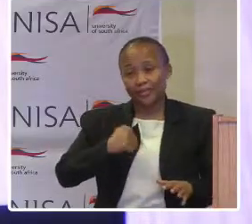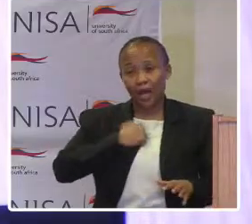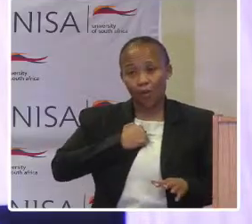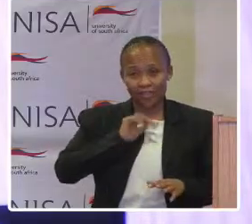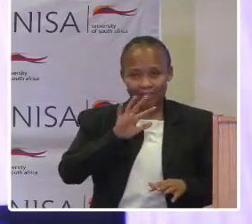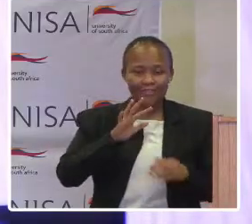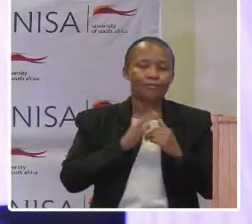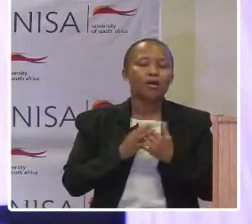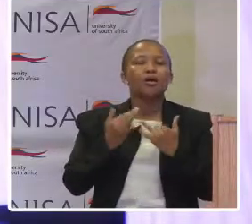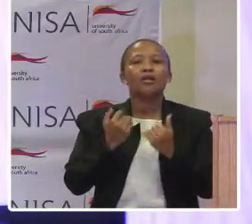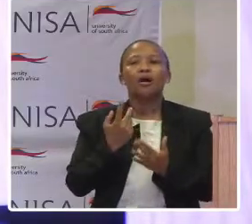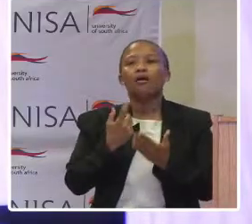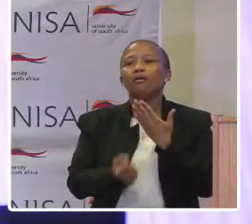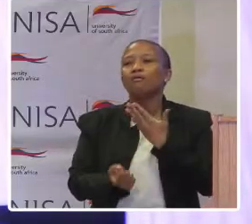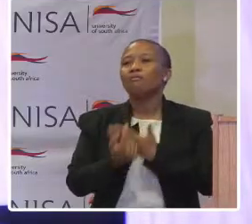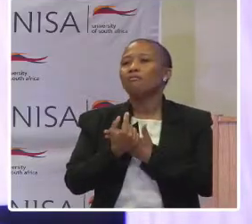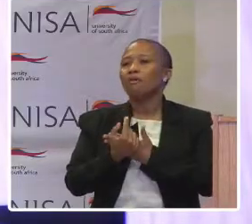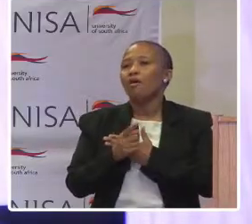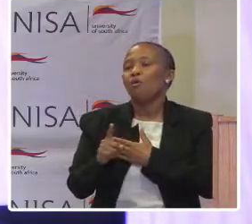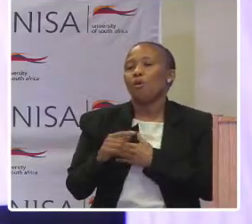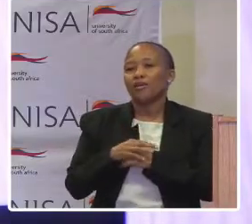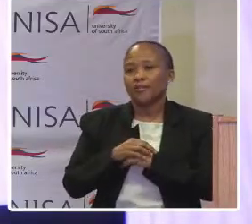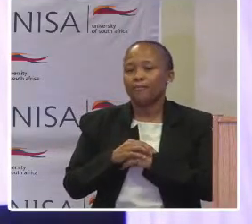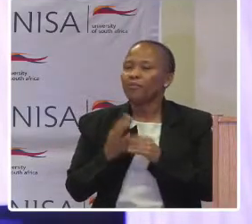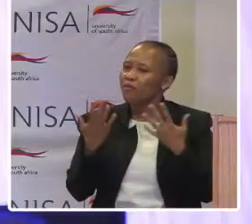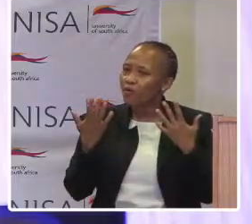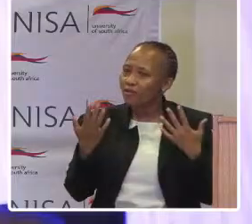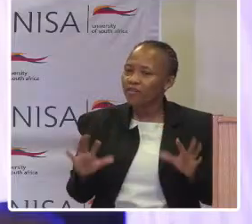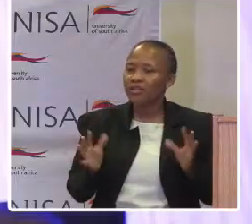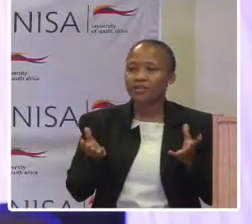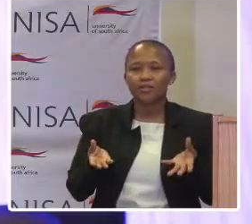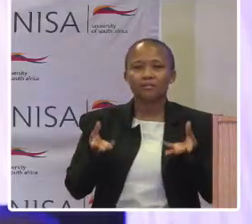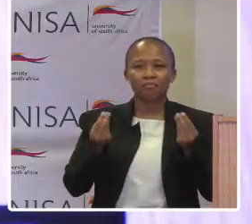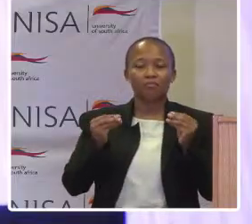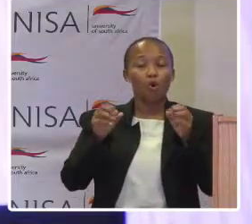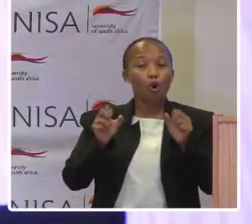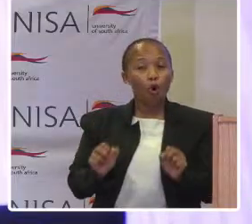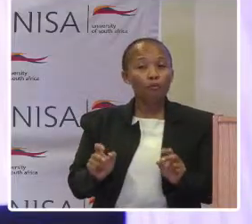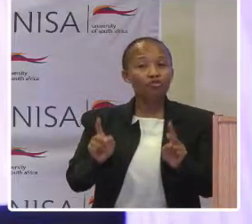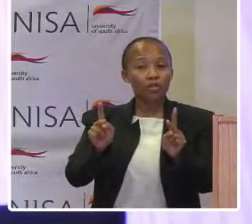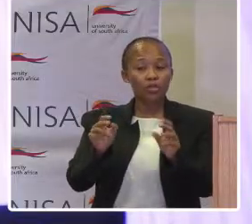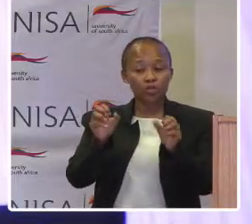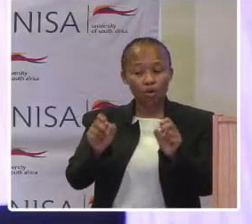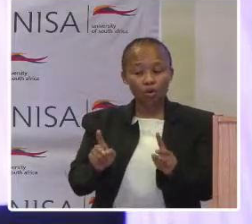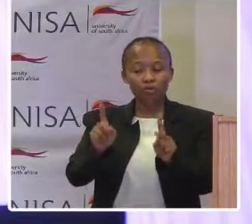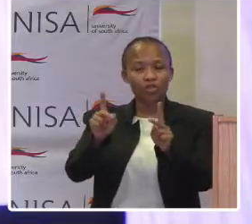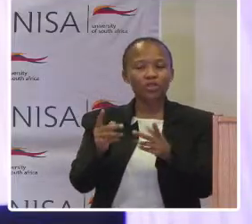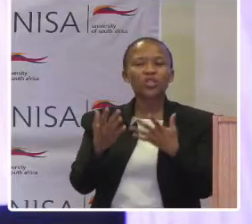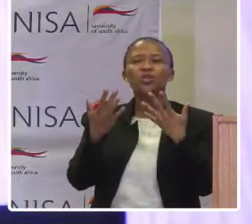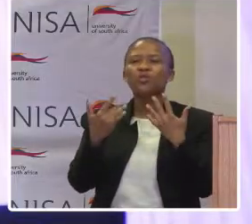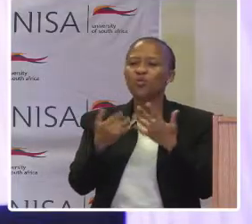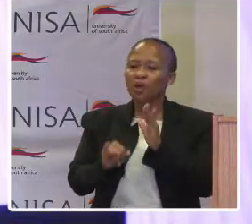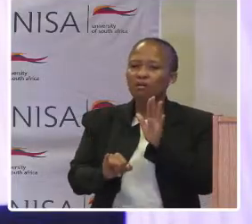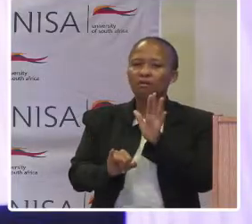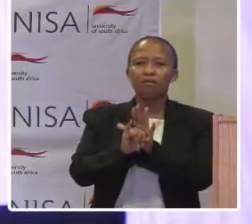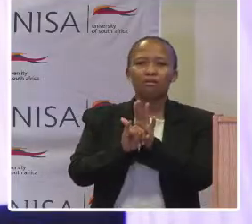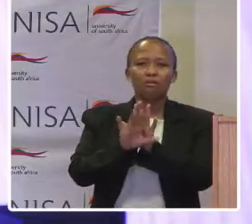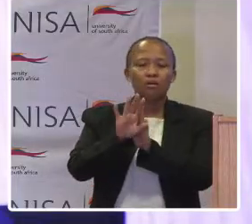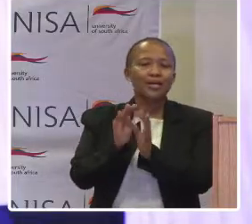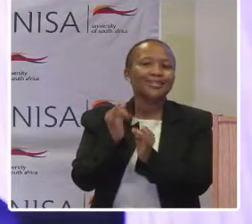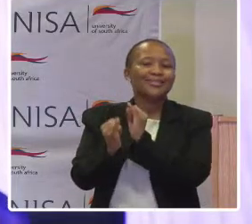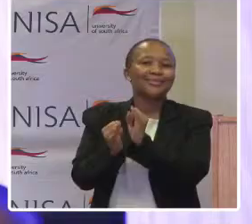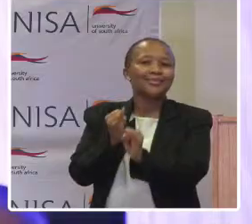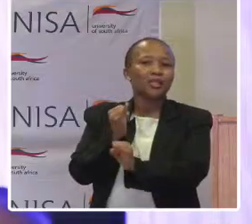We happened to have an opportunity to identify one of the international companies